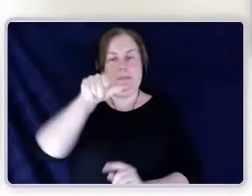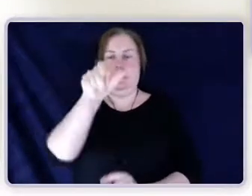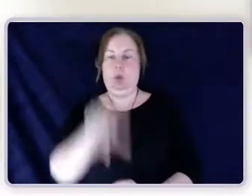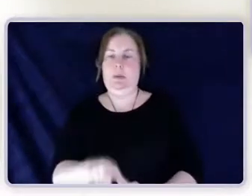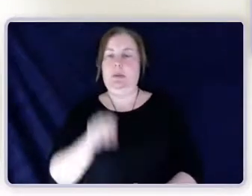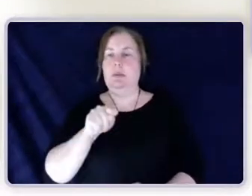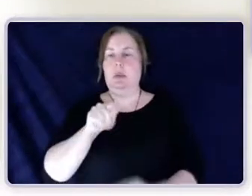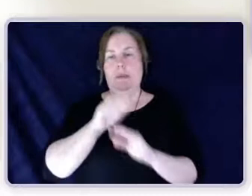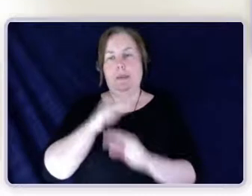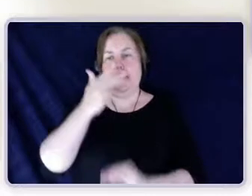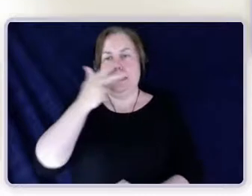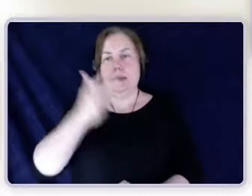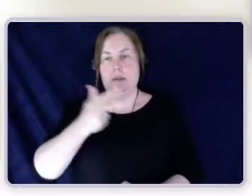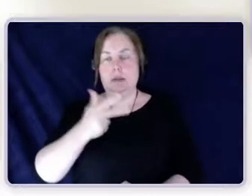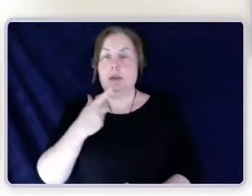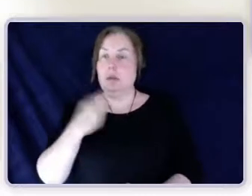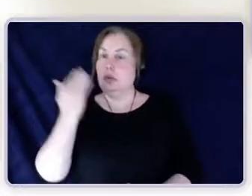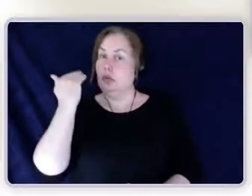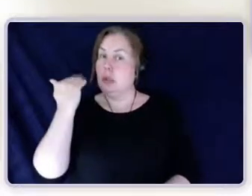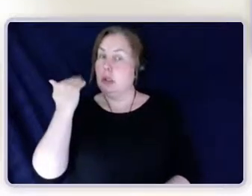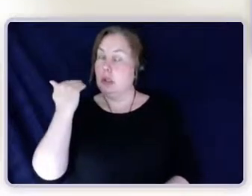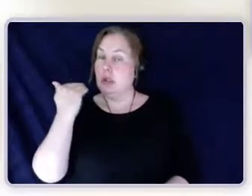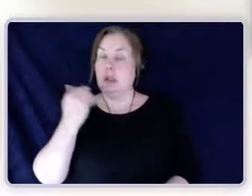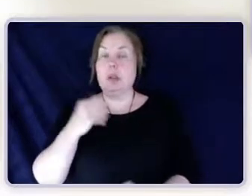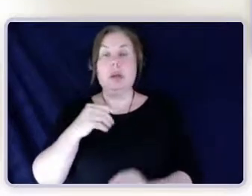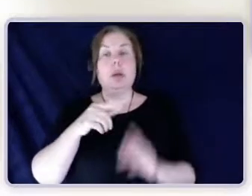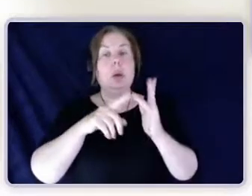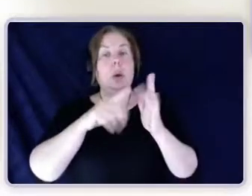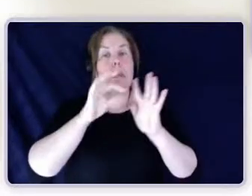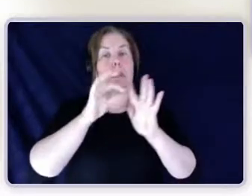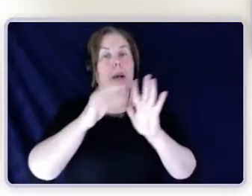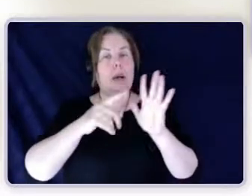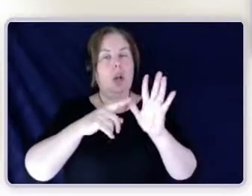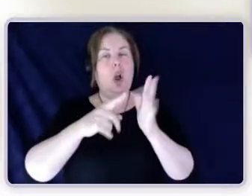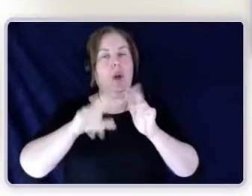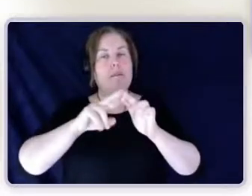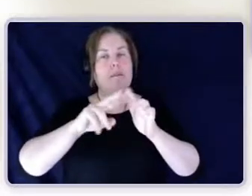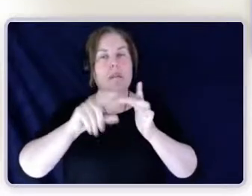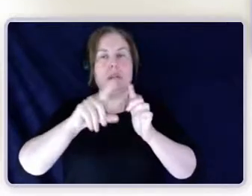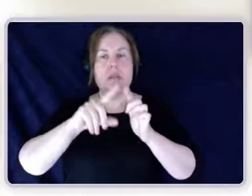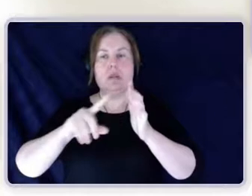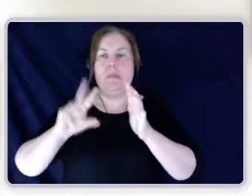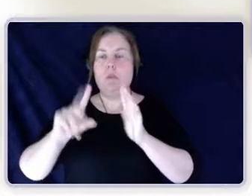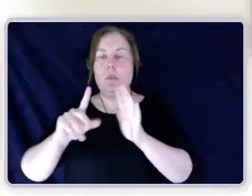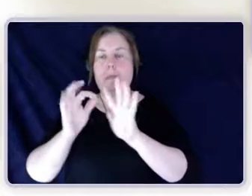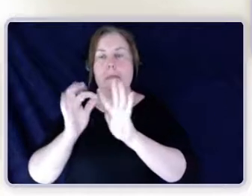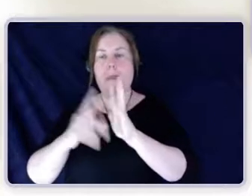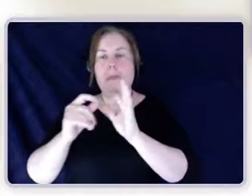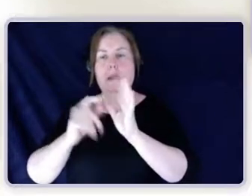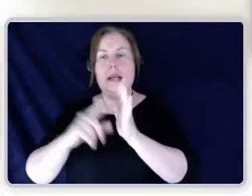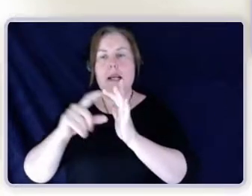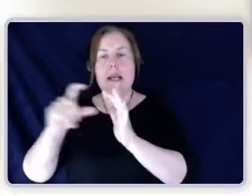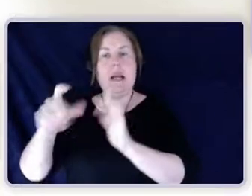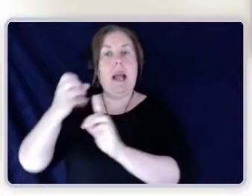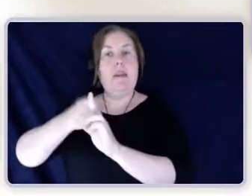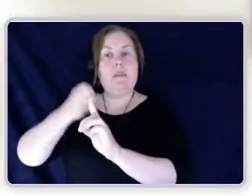advocate, recently advocated and apparently quite strongly for a young teenager. And so we